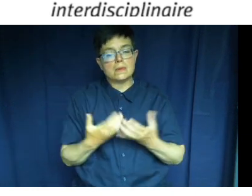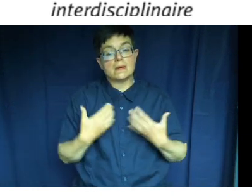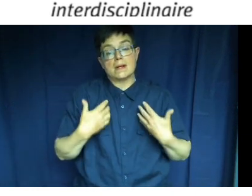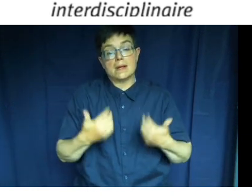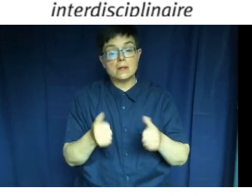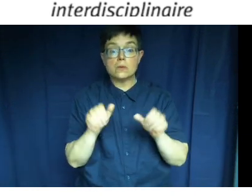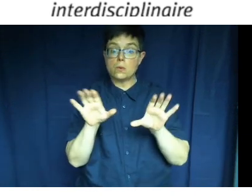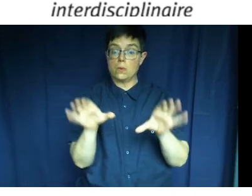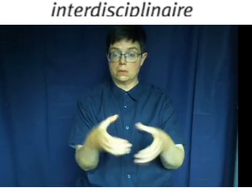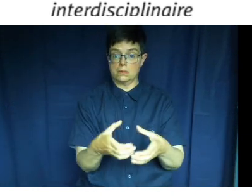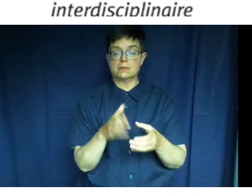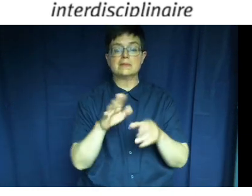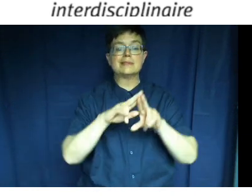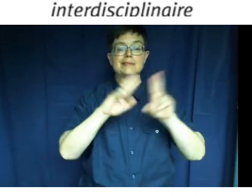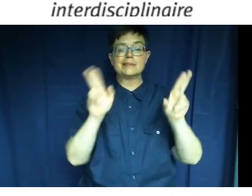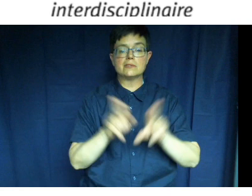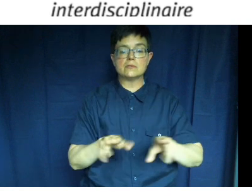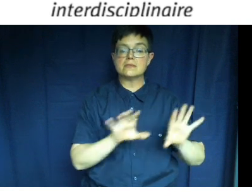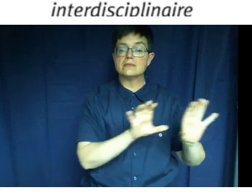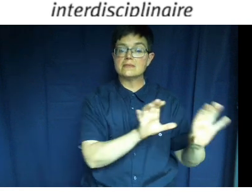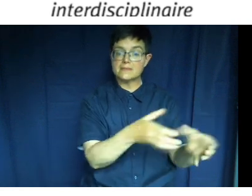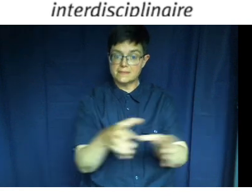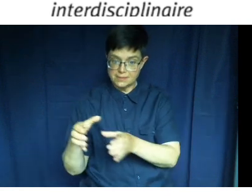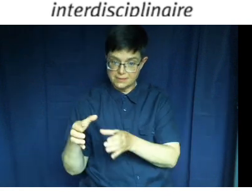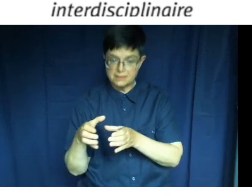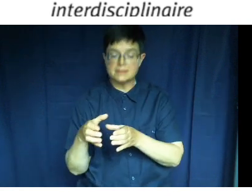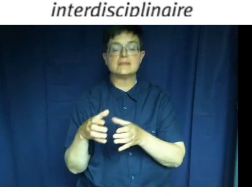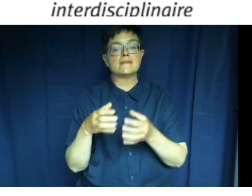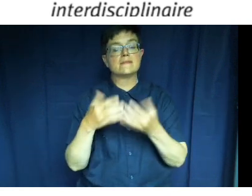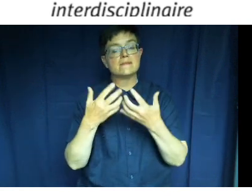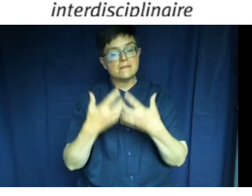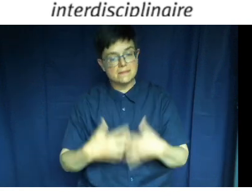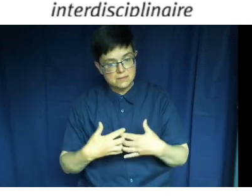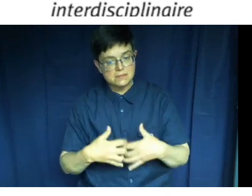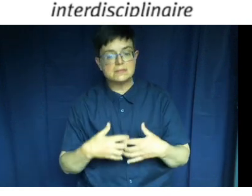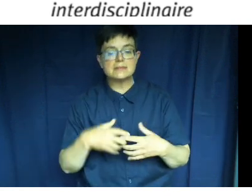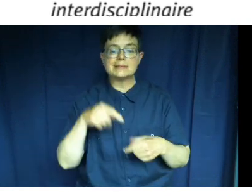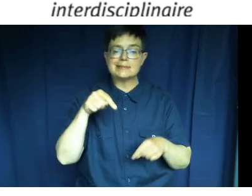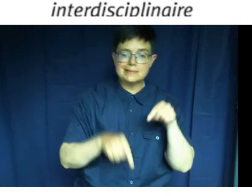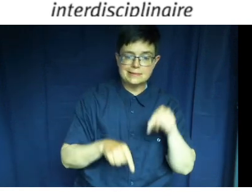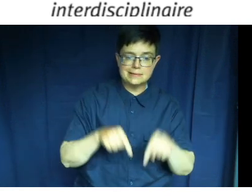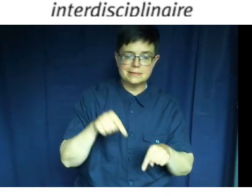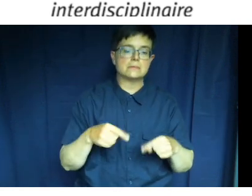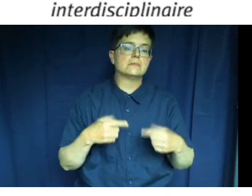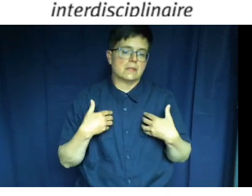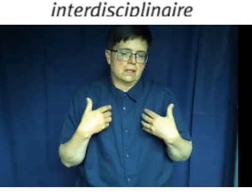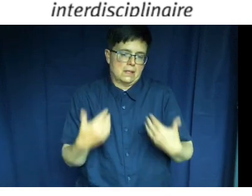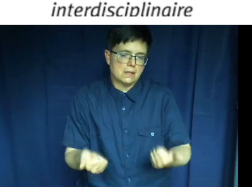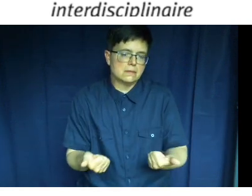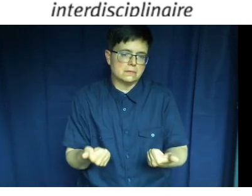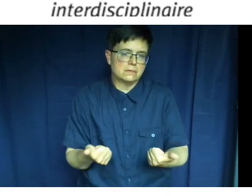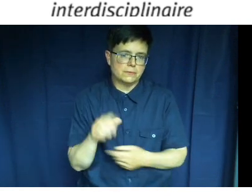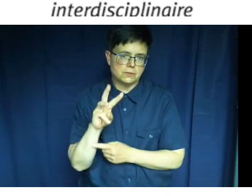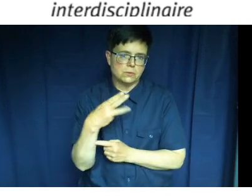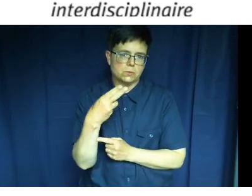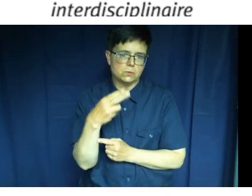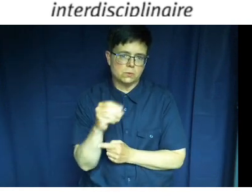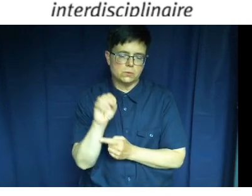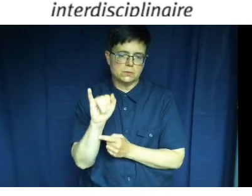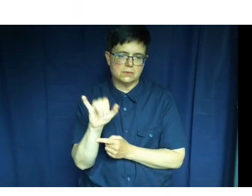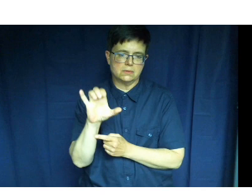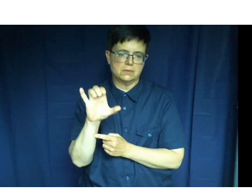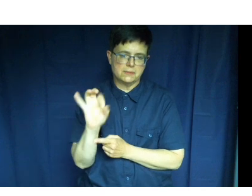World Health Organization's International Classification of Functioning, Disability and Health.